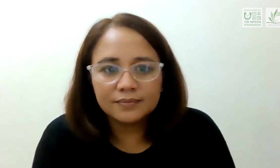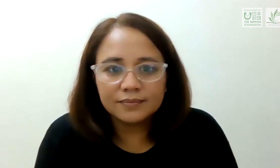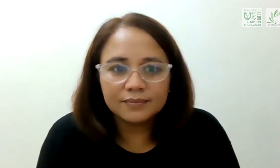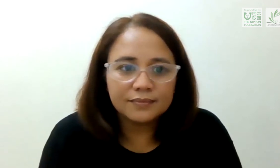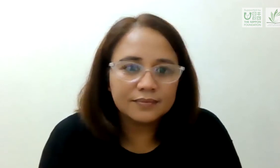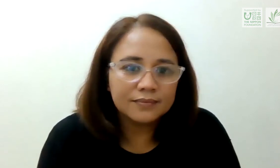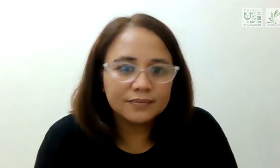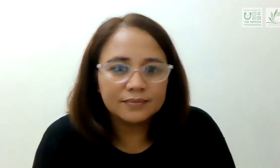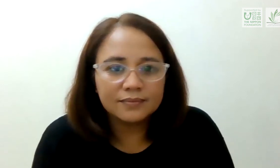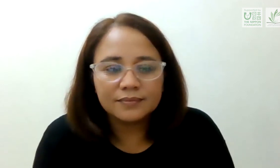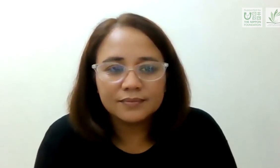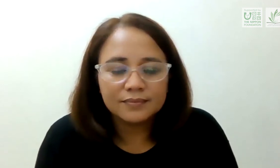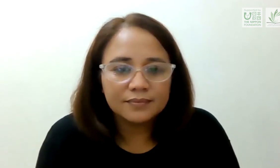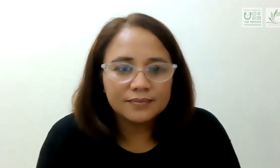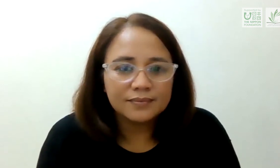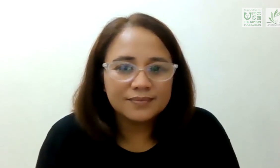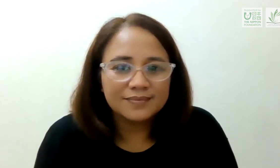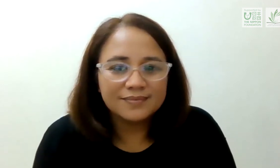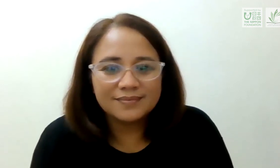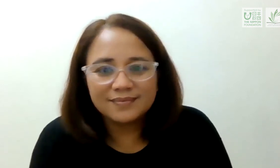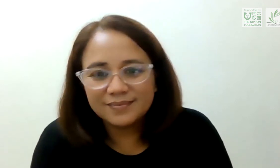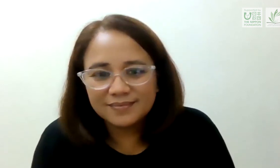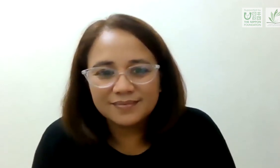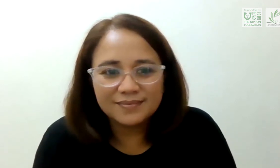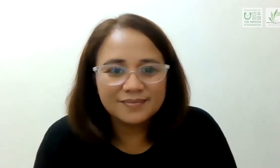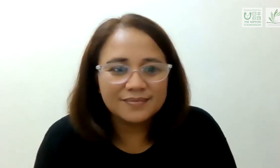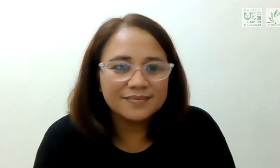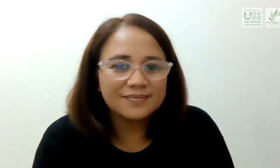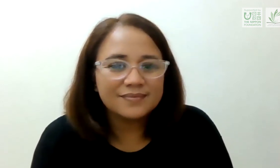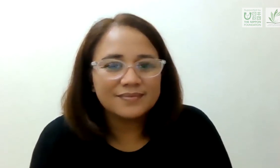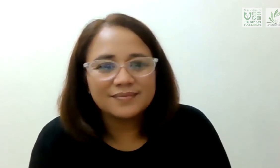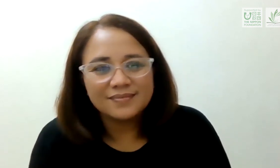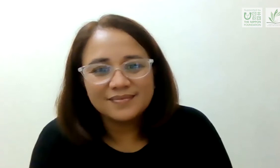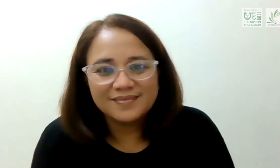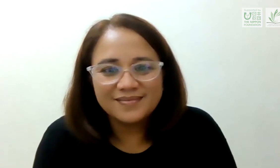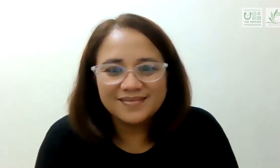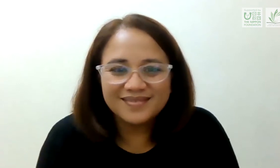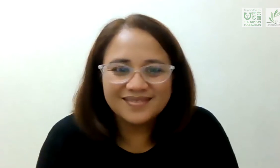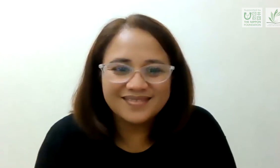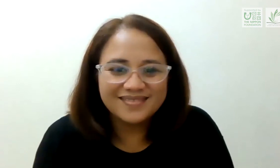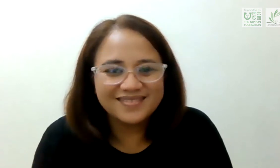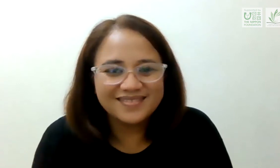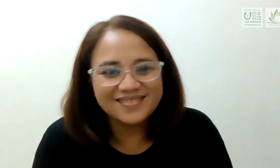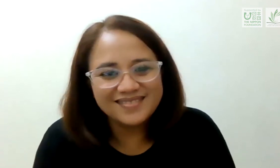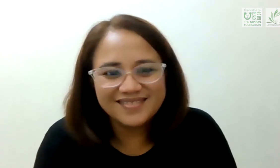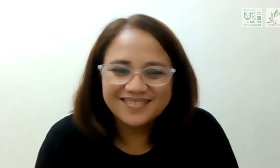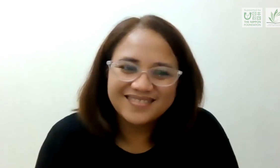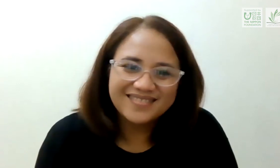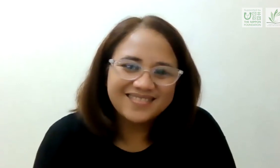Matt, I think you're asleep. You're just resting back there. Okay.